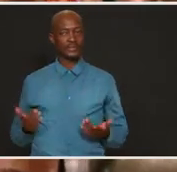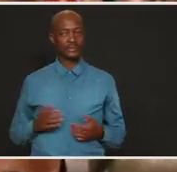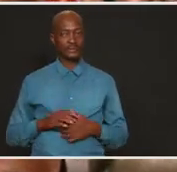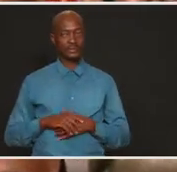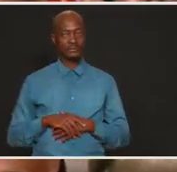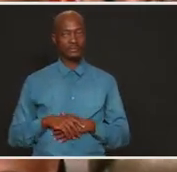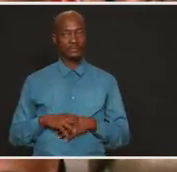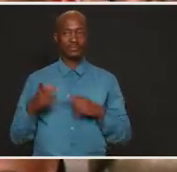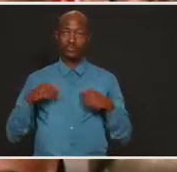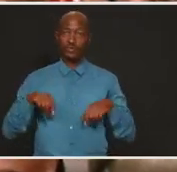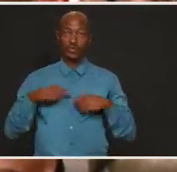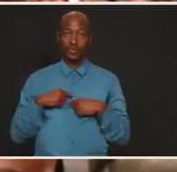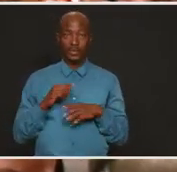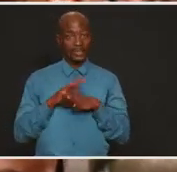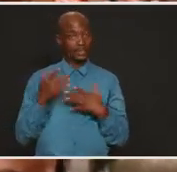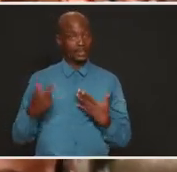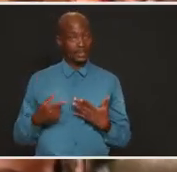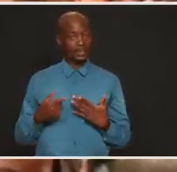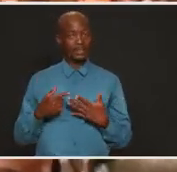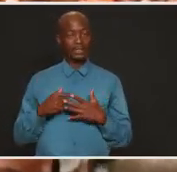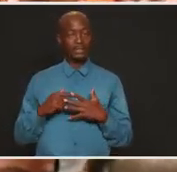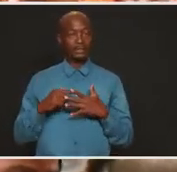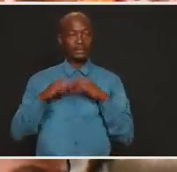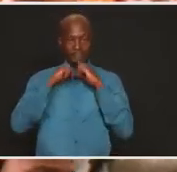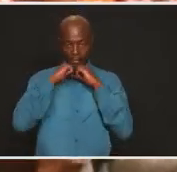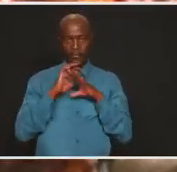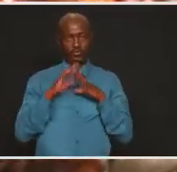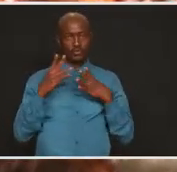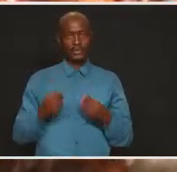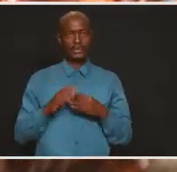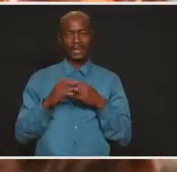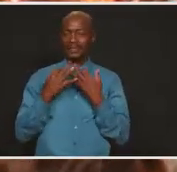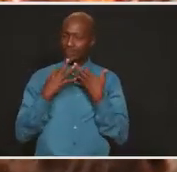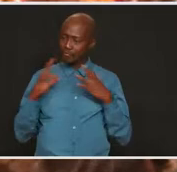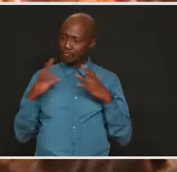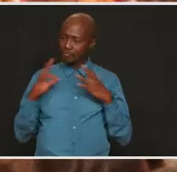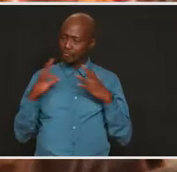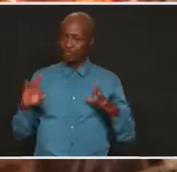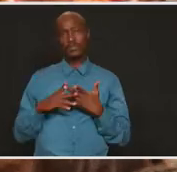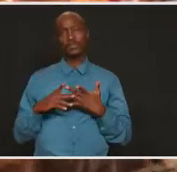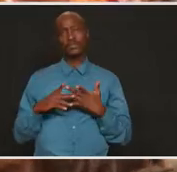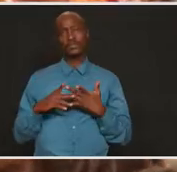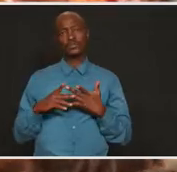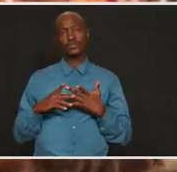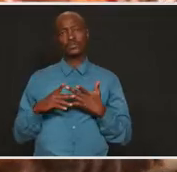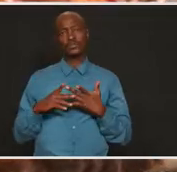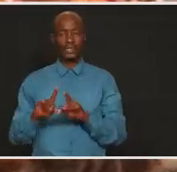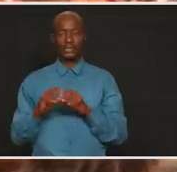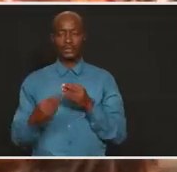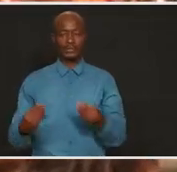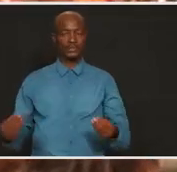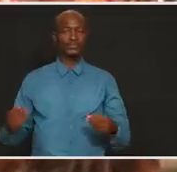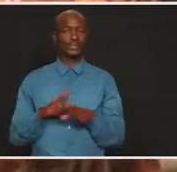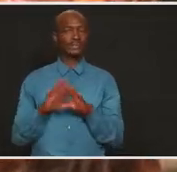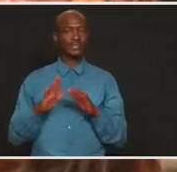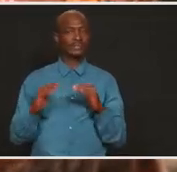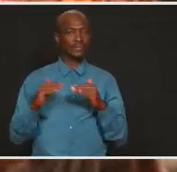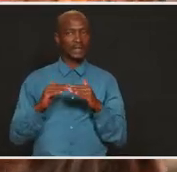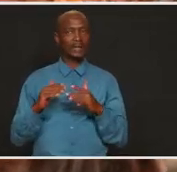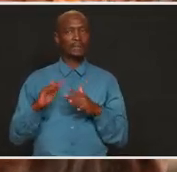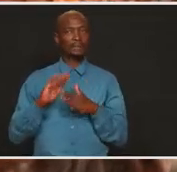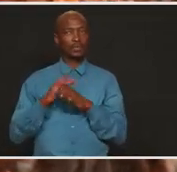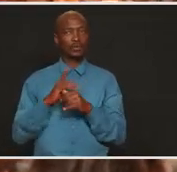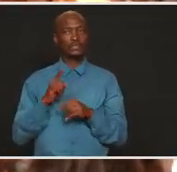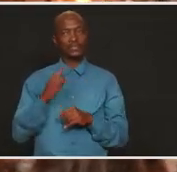we as parents should have the Liberty to educate our children in a manner consistent with our faith as we all accountable first and